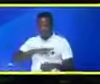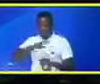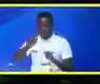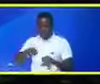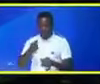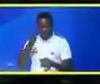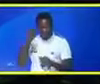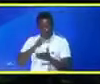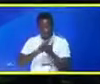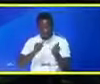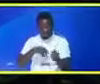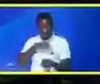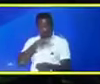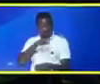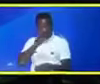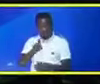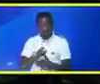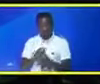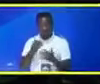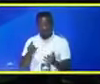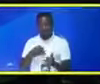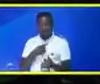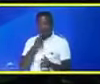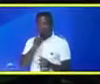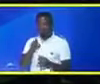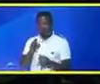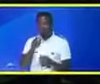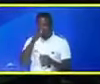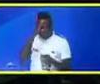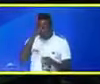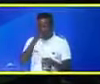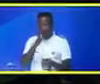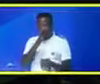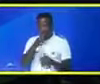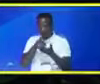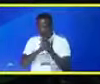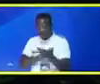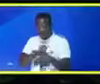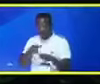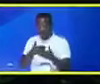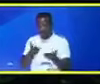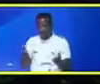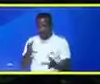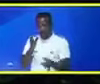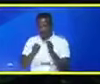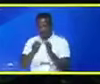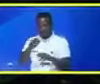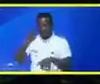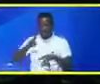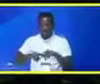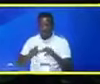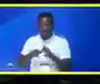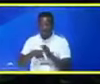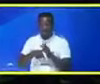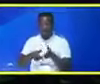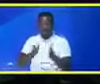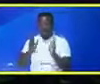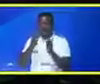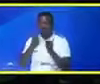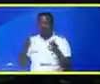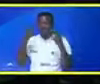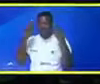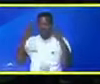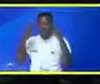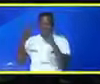hearing? I'm challenging fathers, mothers, leaders. When you sit down and allow things to just happen